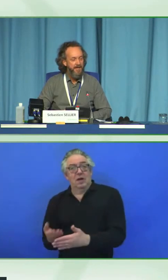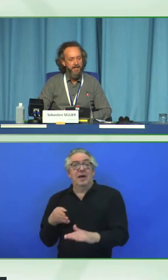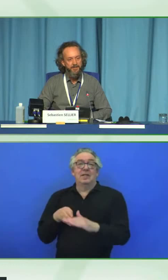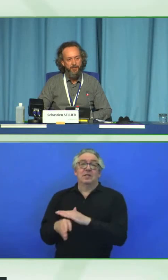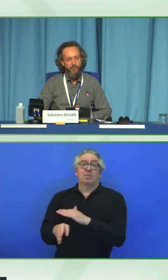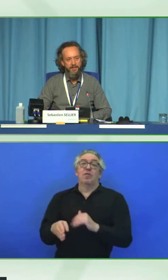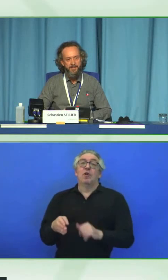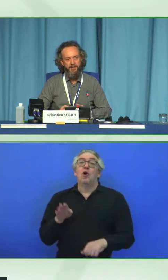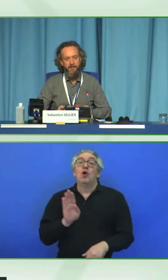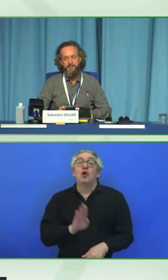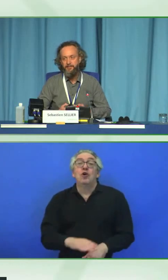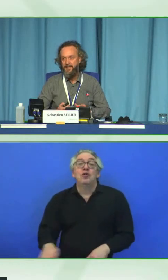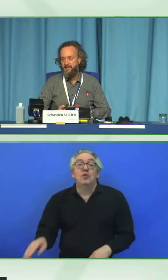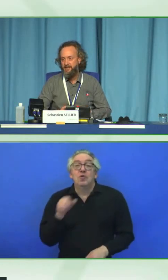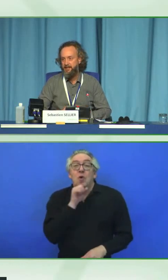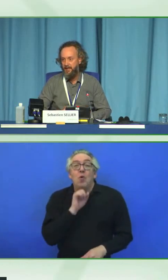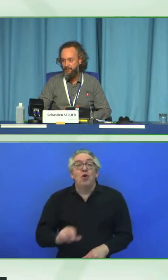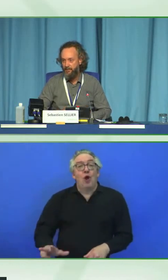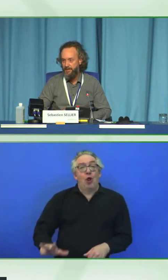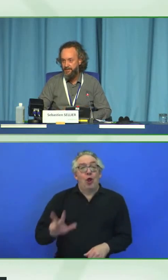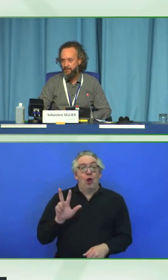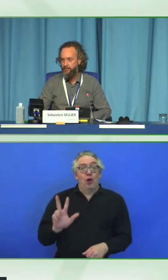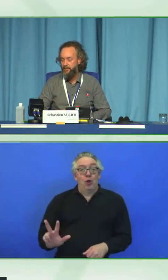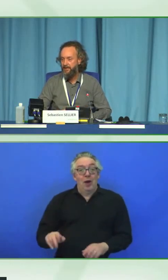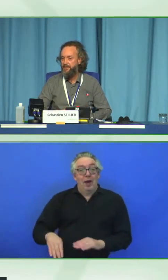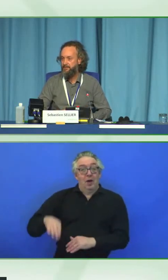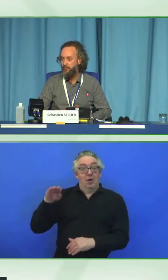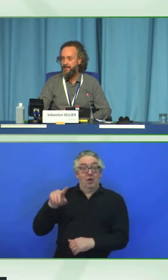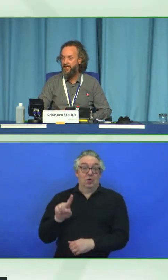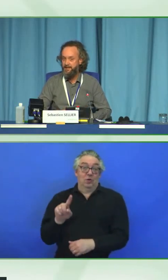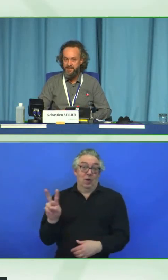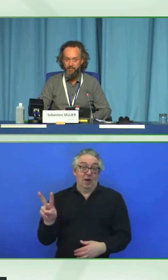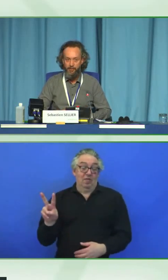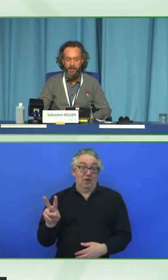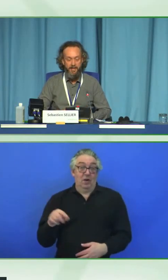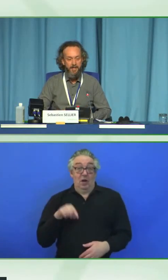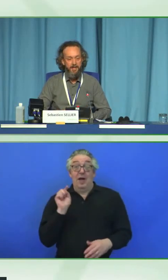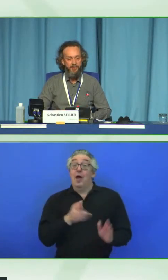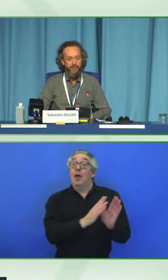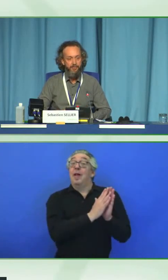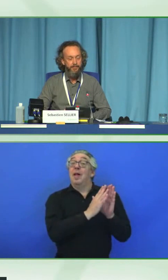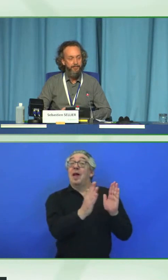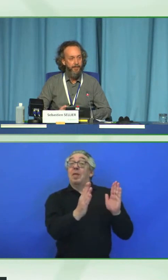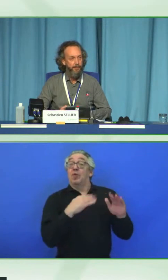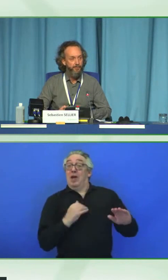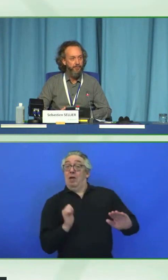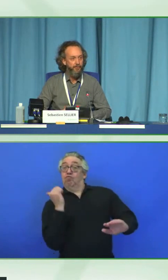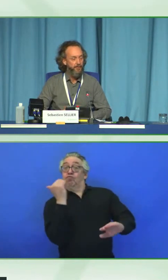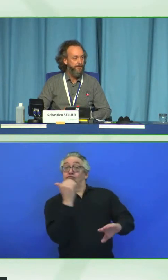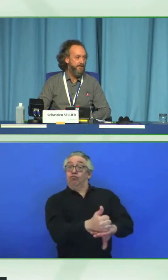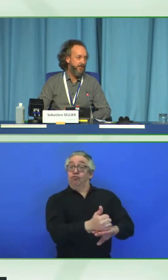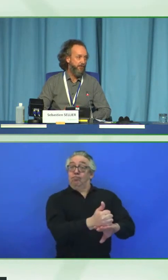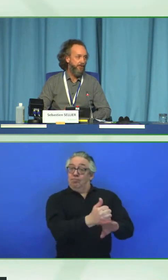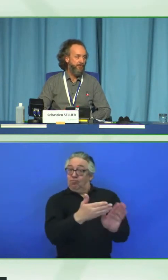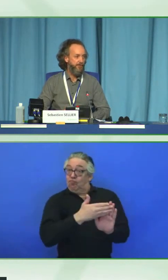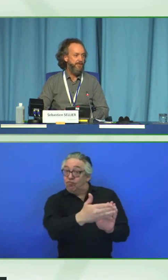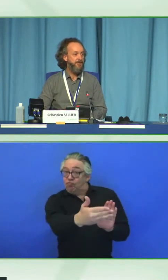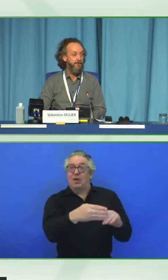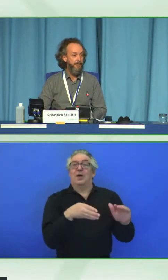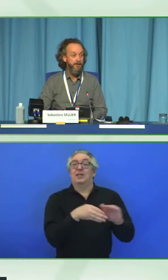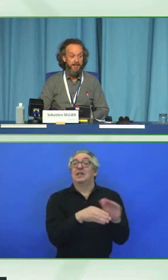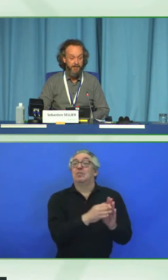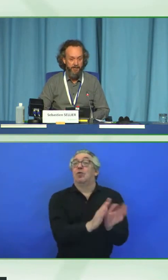12-year-olds. And so we develop spaces in libraries to make these books accessible and for these children